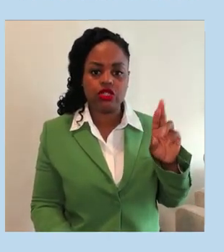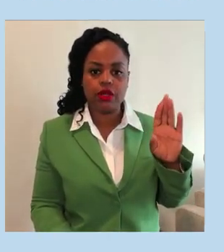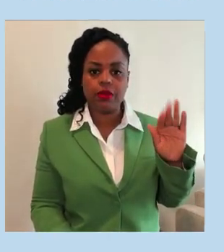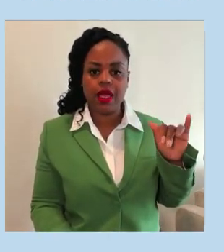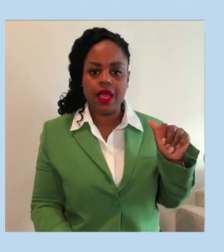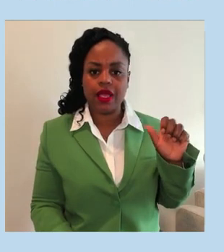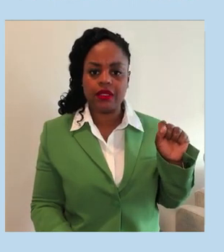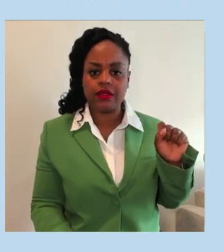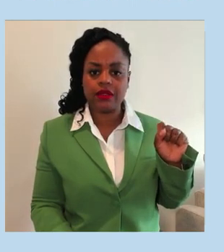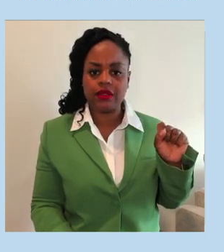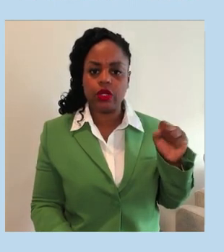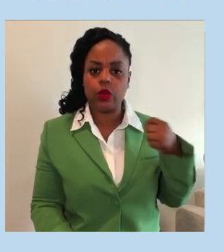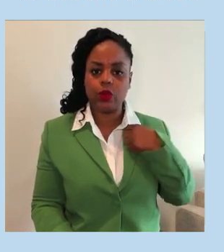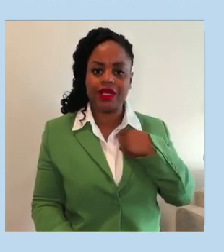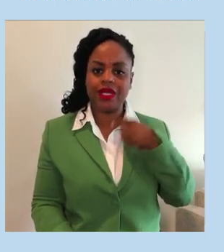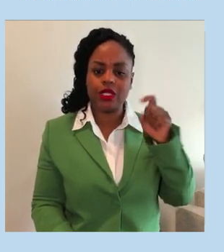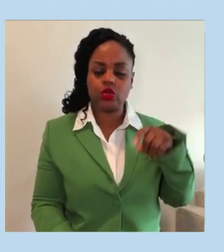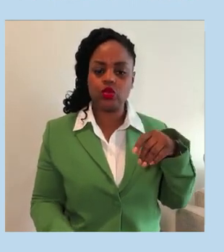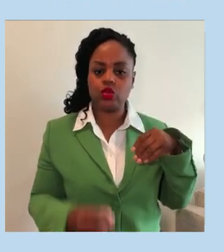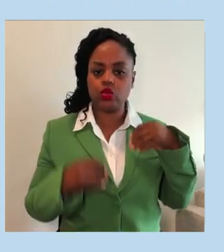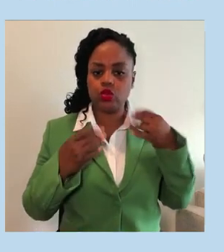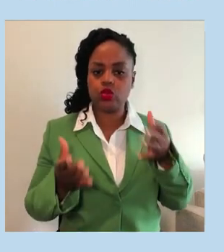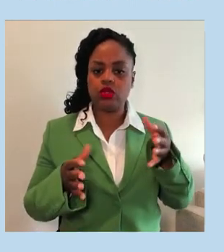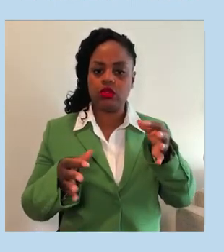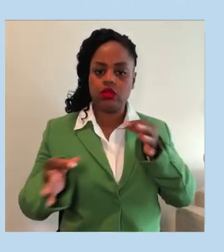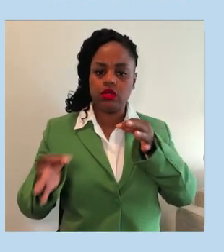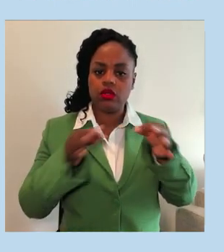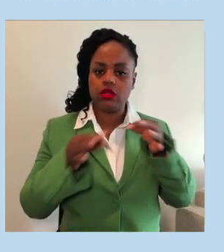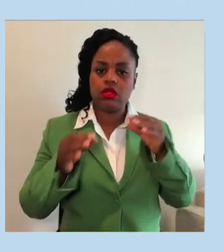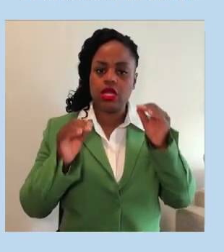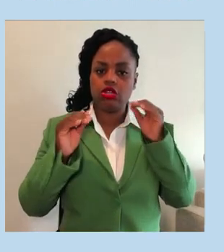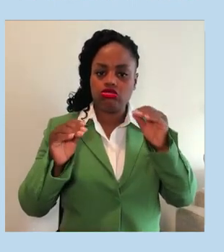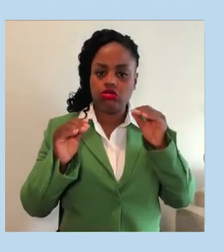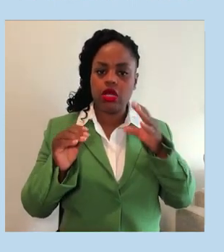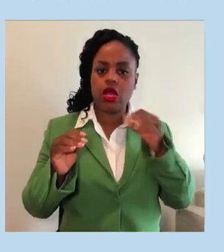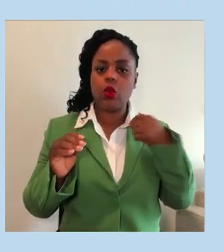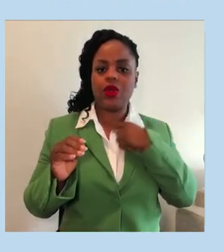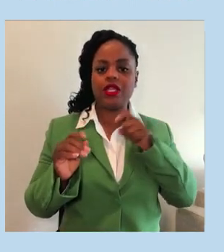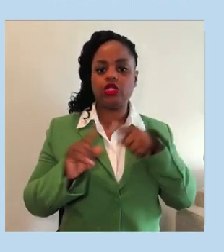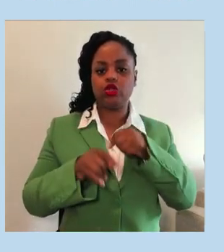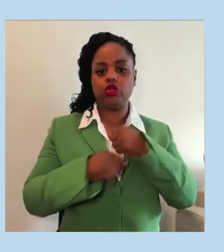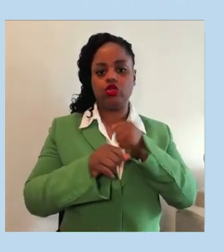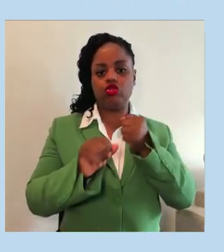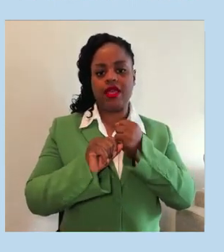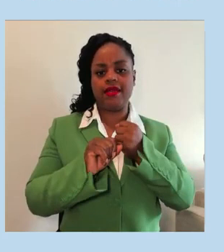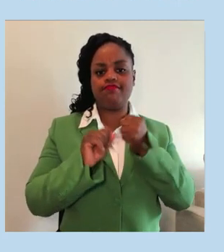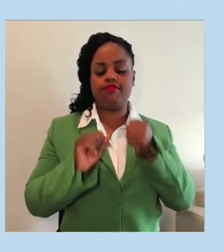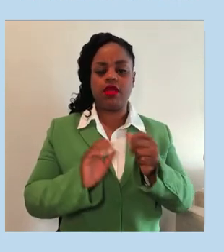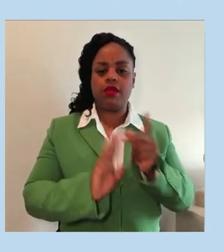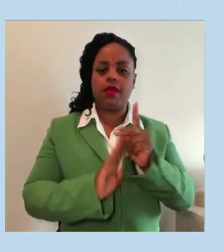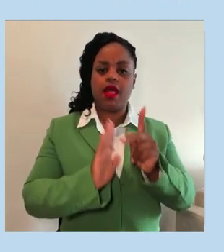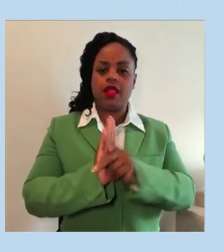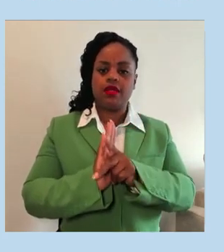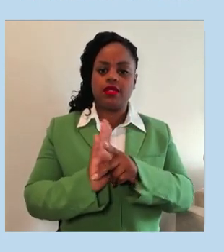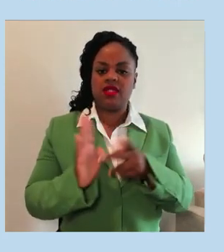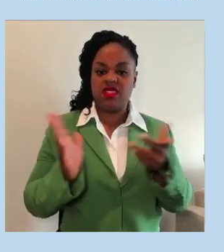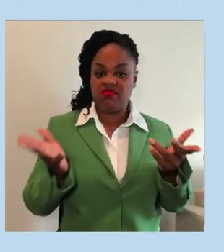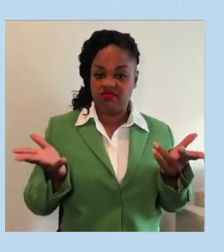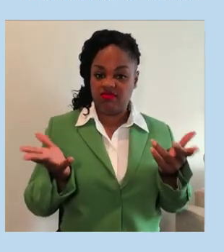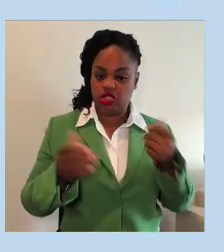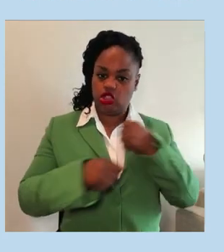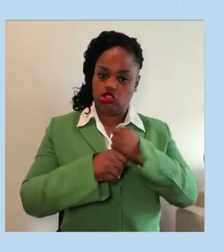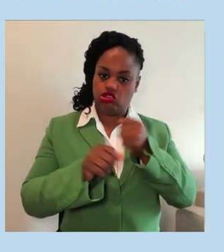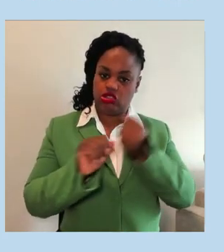policies that we create. We need to be able to create facilities that are available for all people.